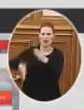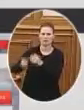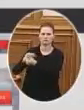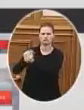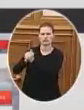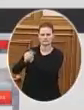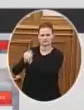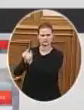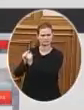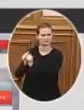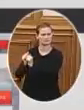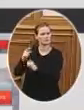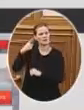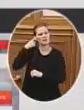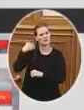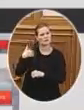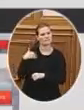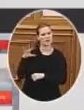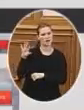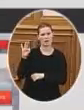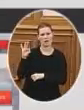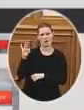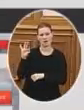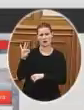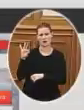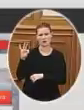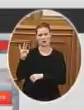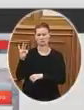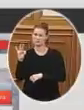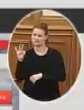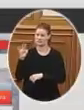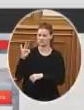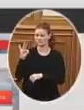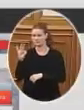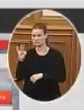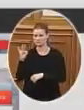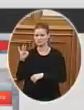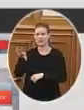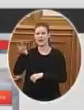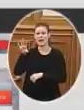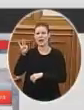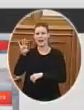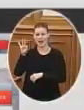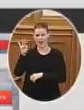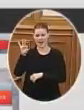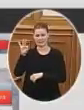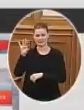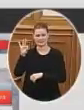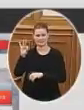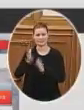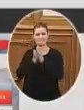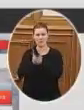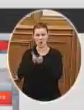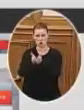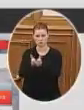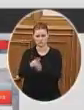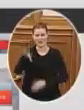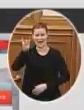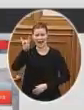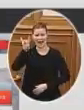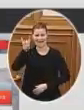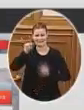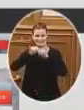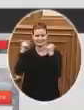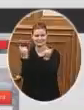there are 9 teams? 9 boats, 8 teams, 7 countries. 9 boats, 8 teams,